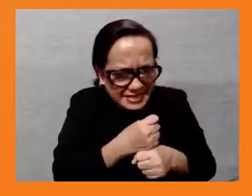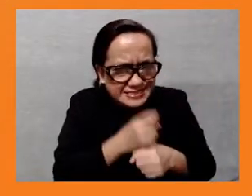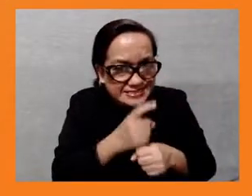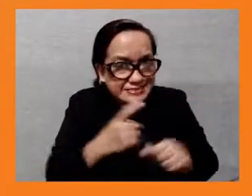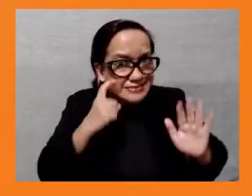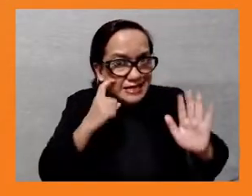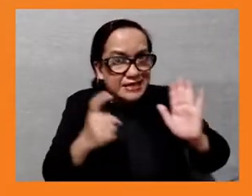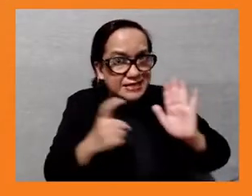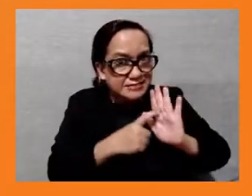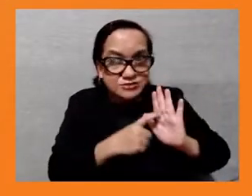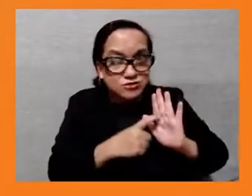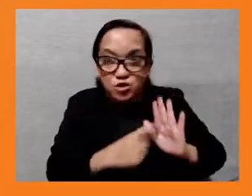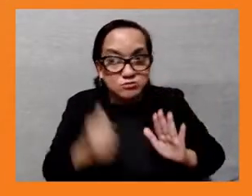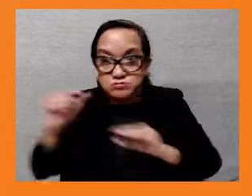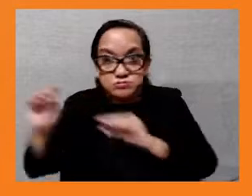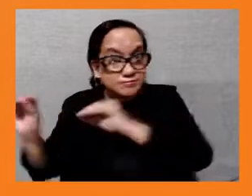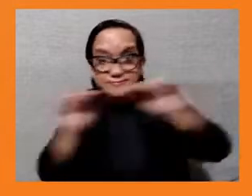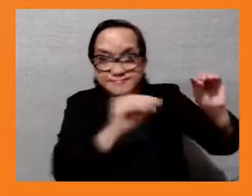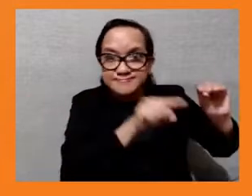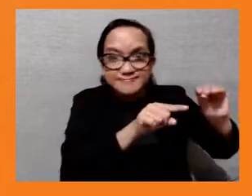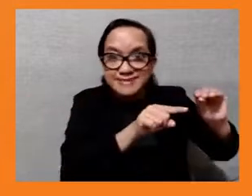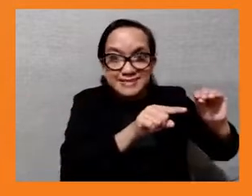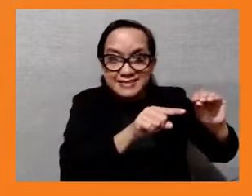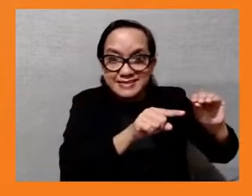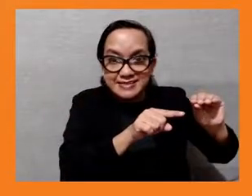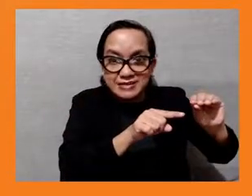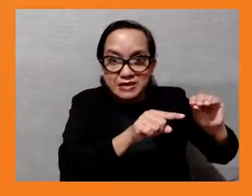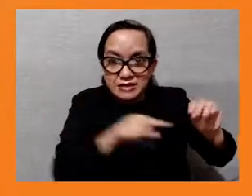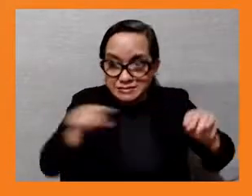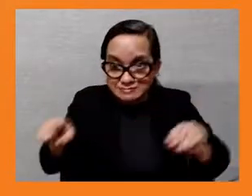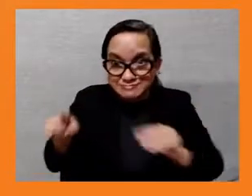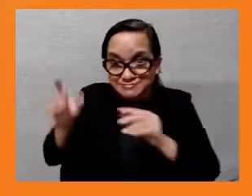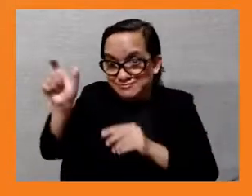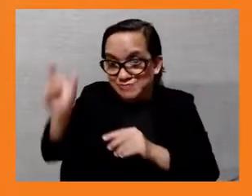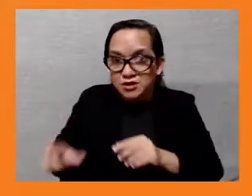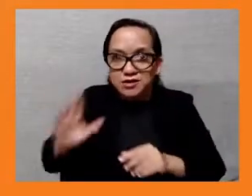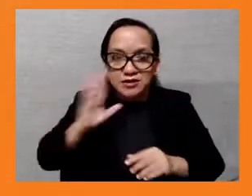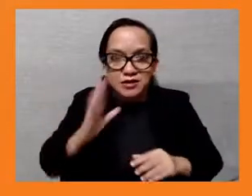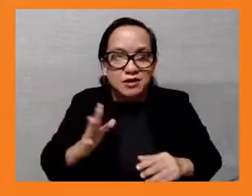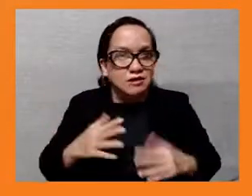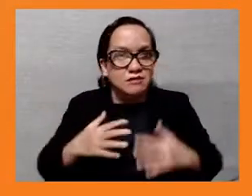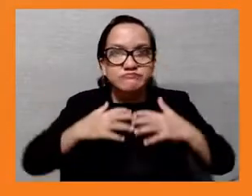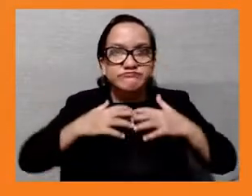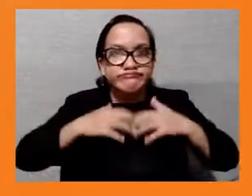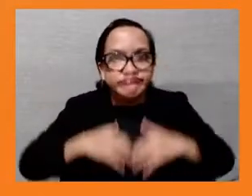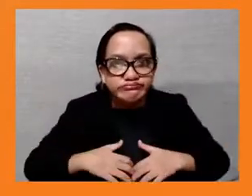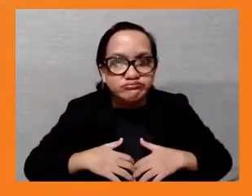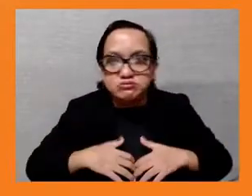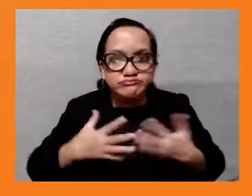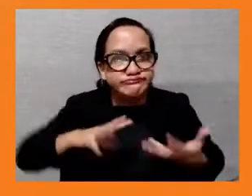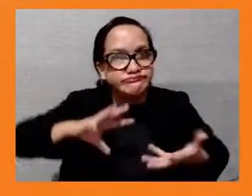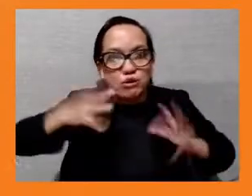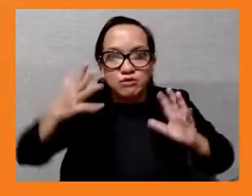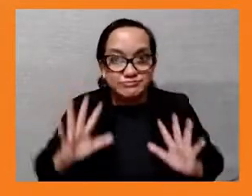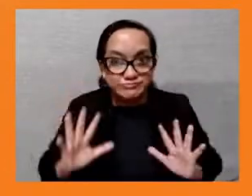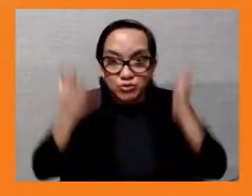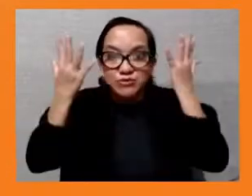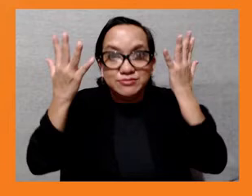in that project since 2016. ADB's been involved in trying to help update the resettlement plan